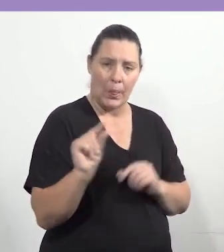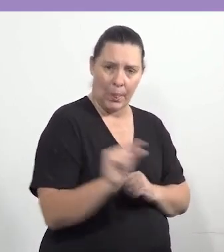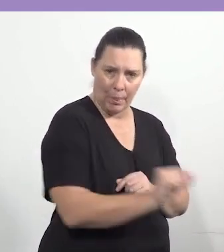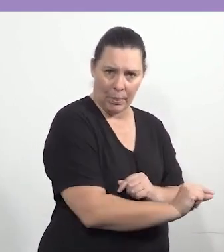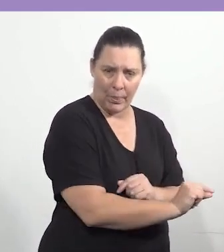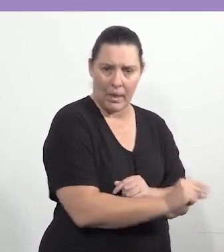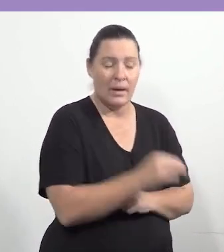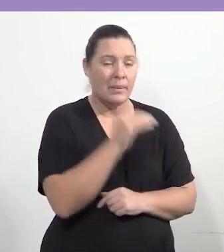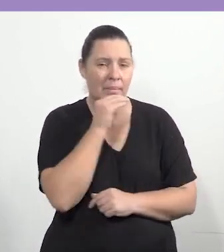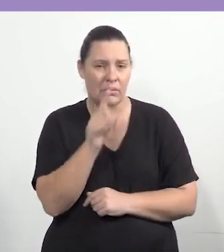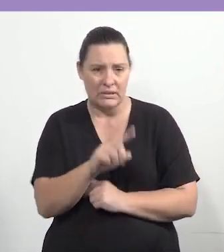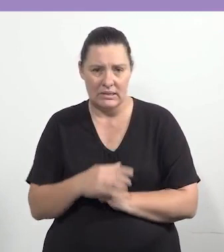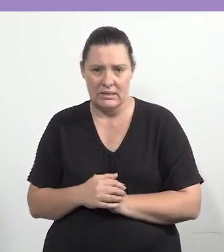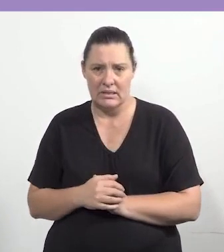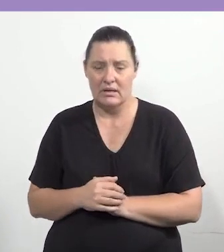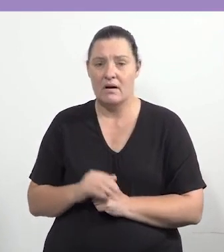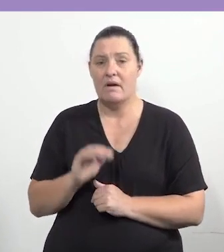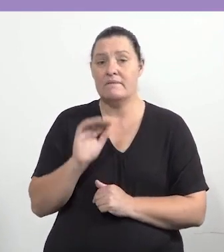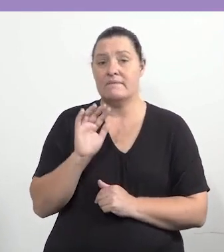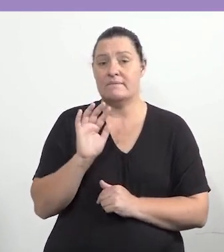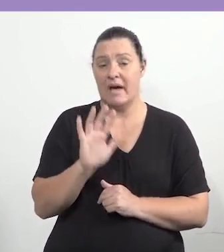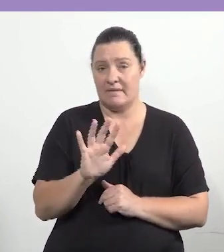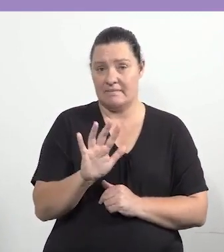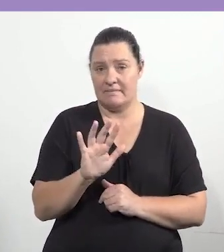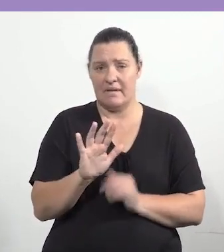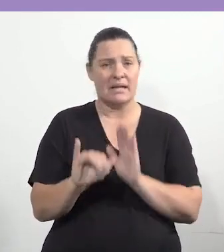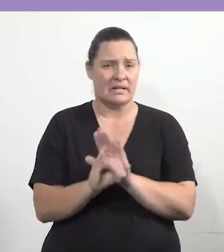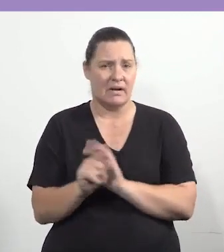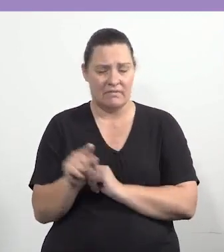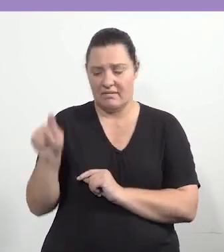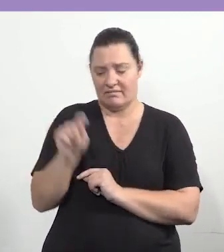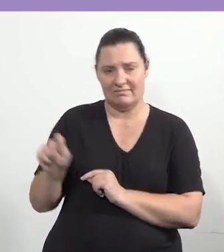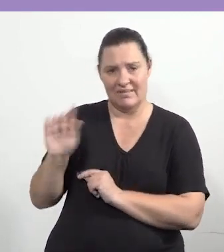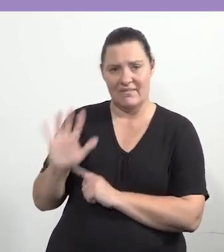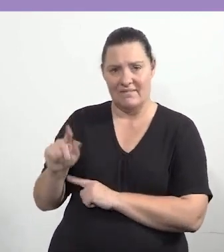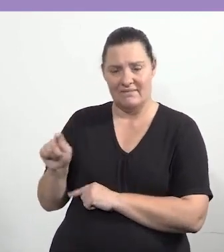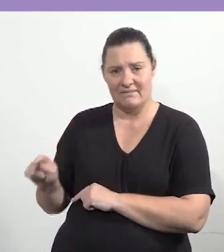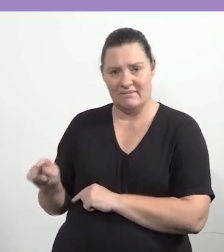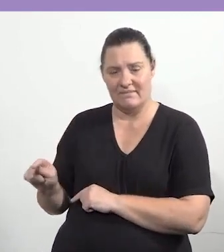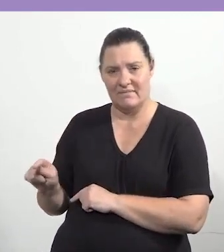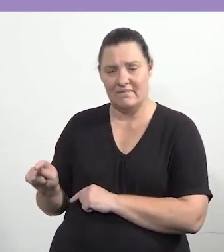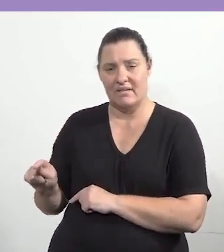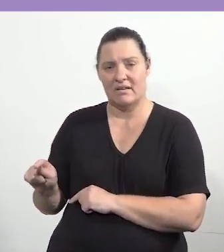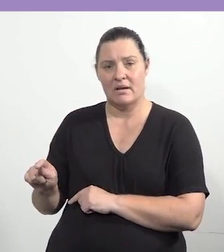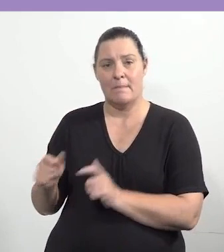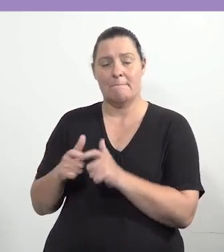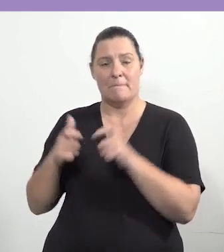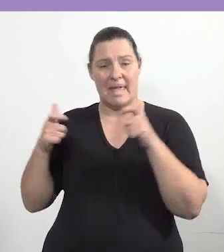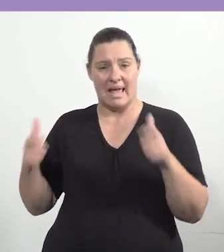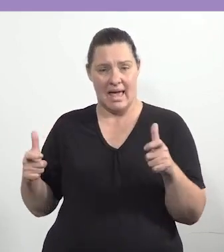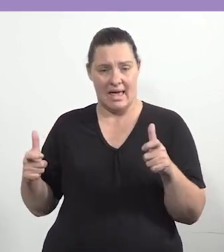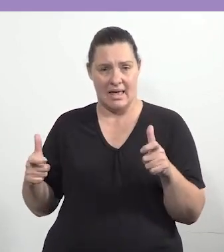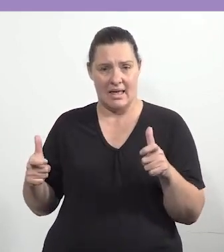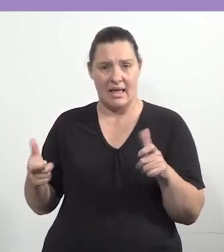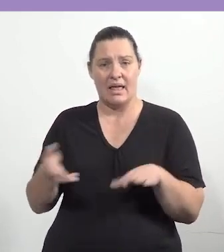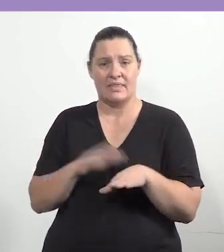smaller. So what does that mean? That means 5. So let's identify 5. There it is on our number line. It means 5 is